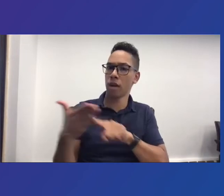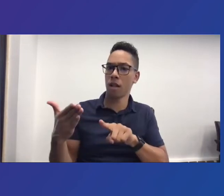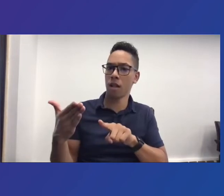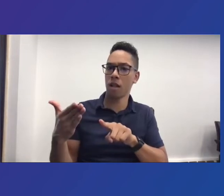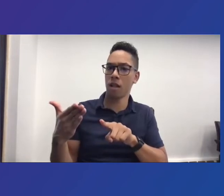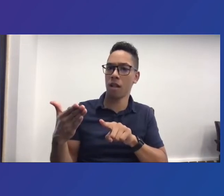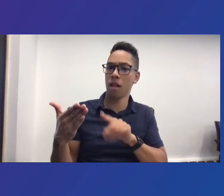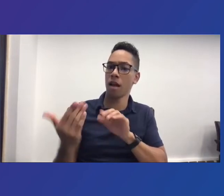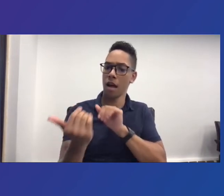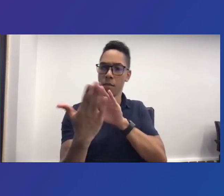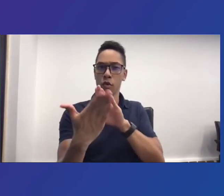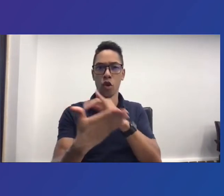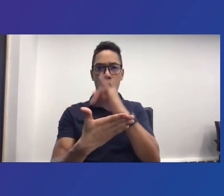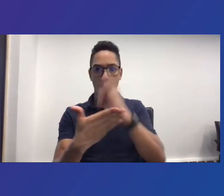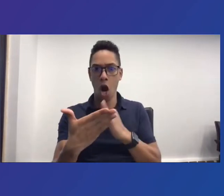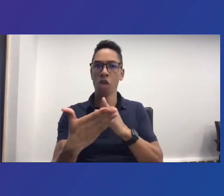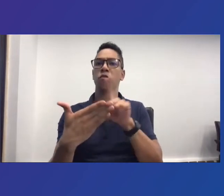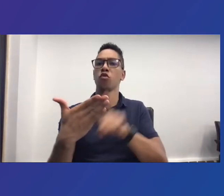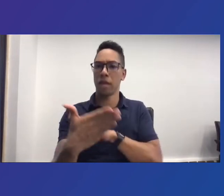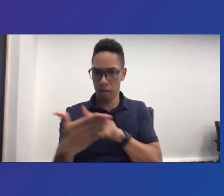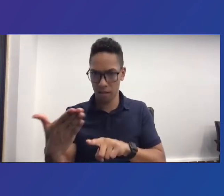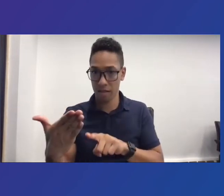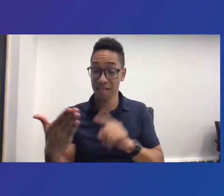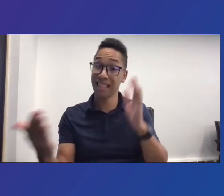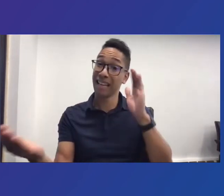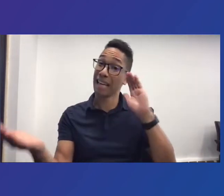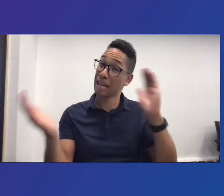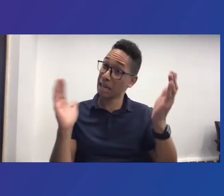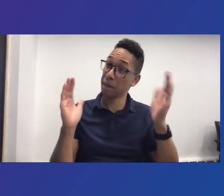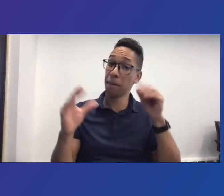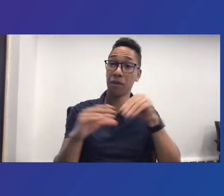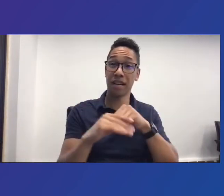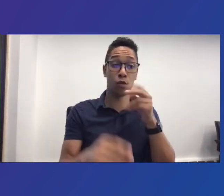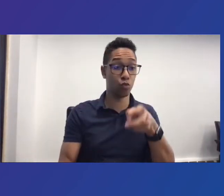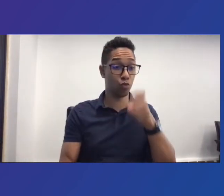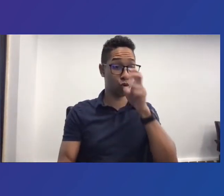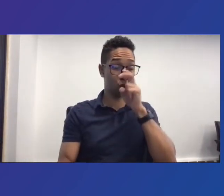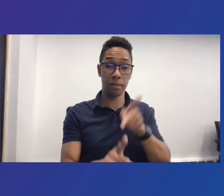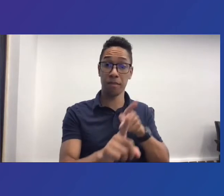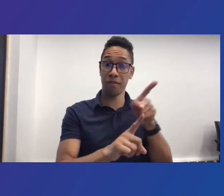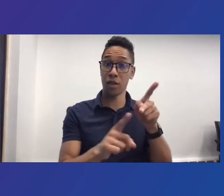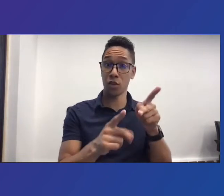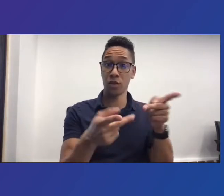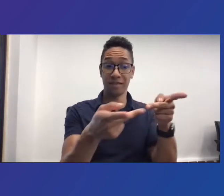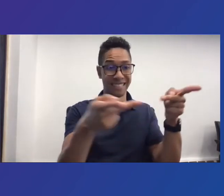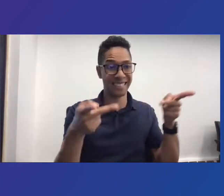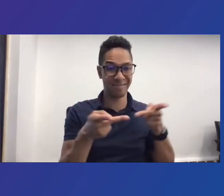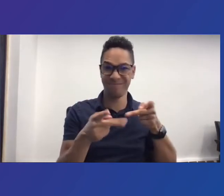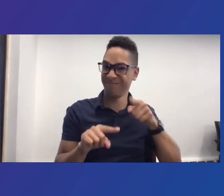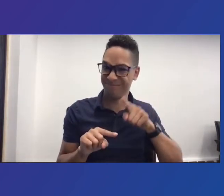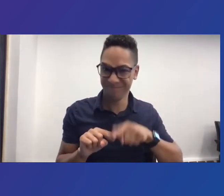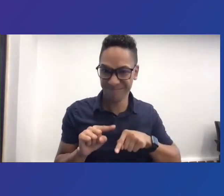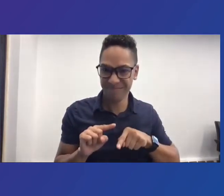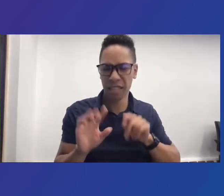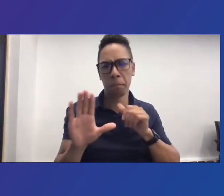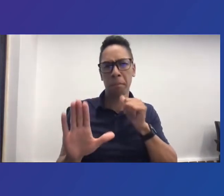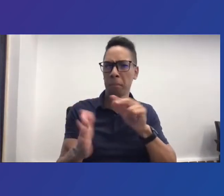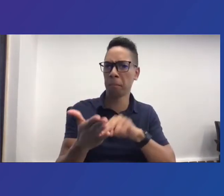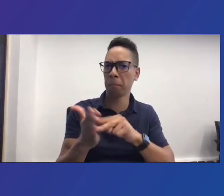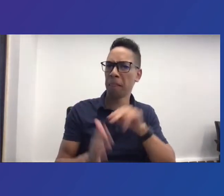that you may not necessarily get to do in a strictly professional setting, not to discount professional